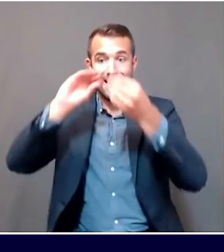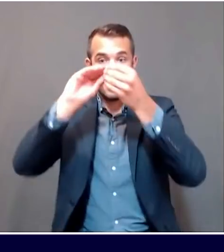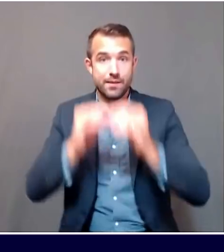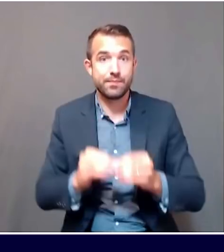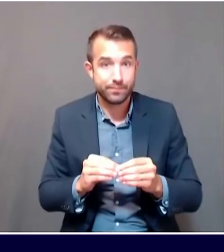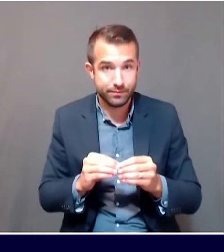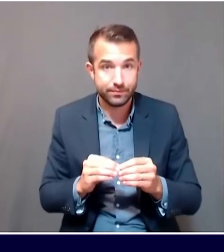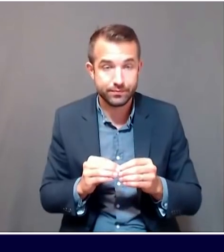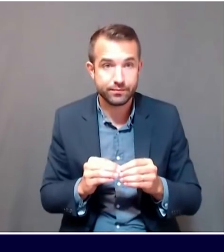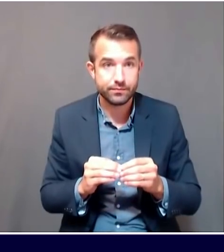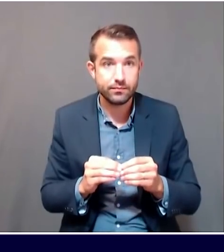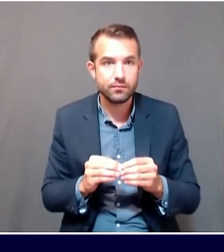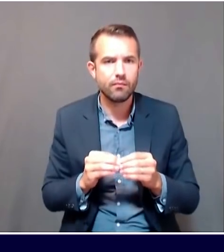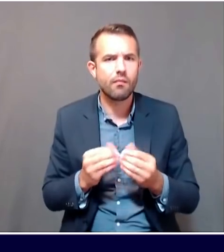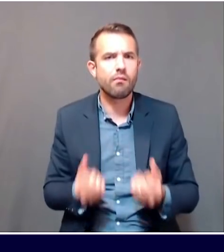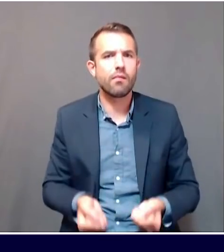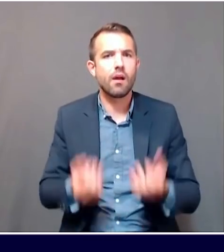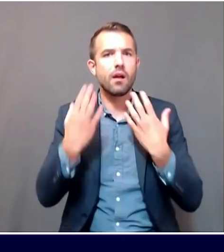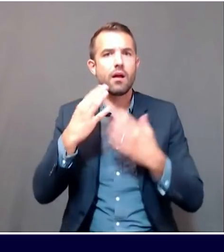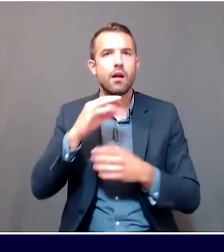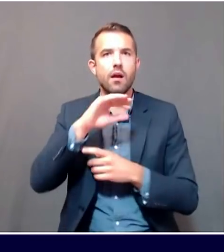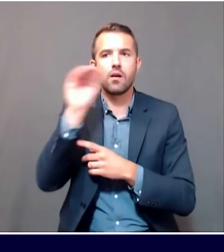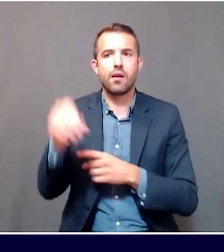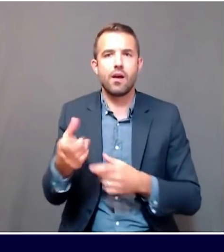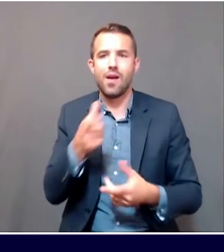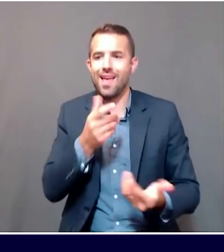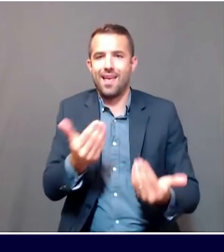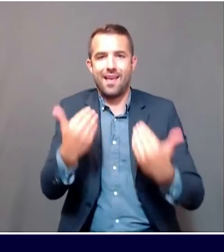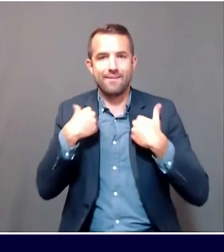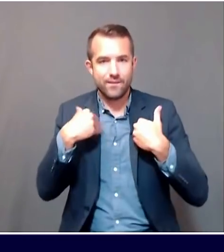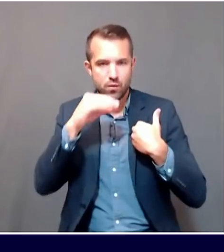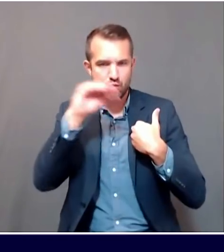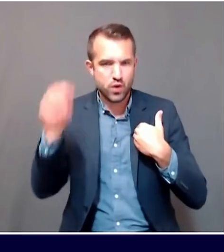with the positivity rate. Based on